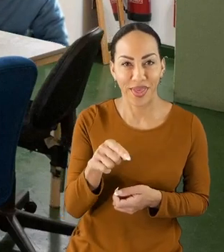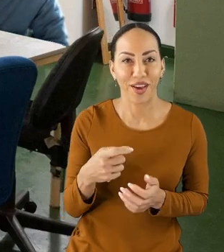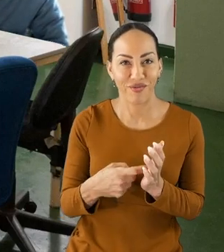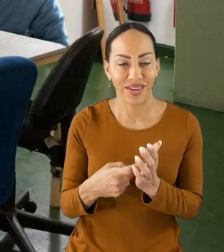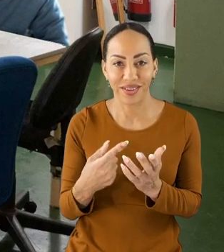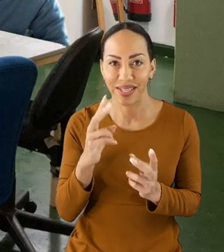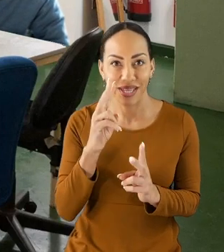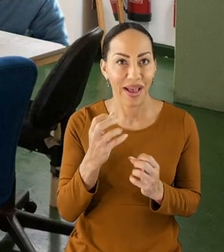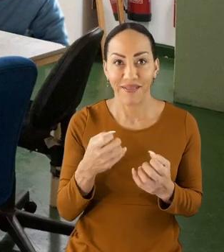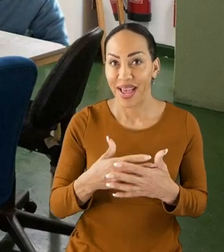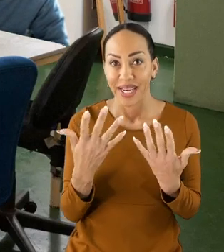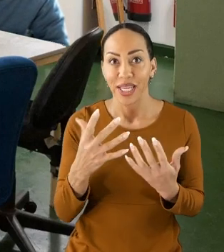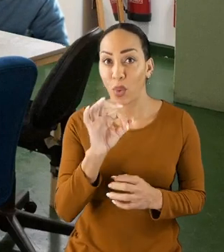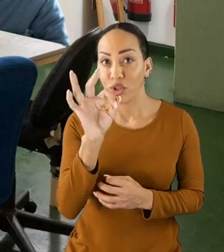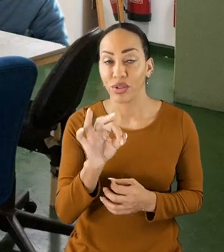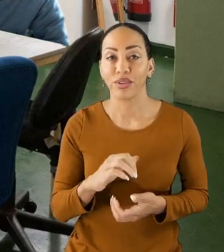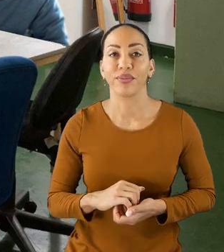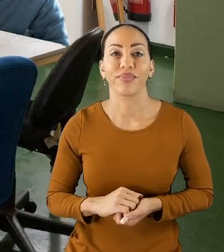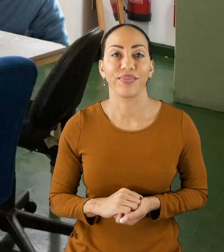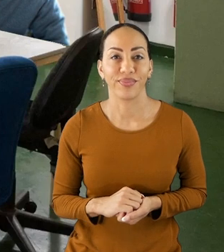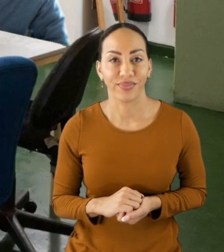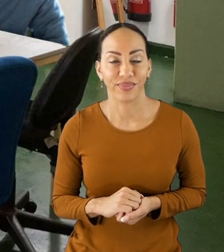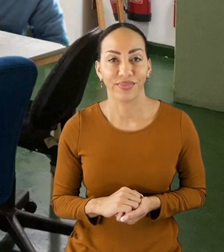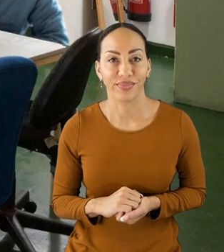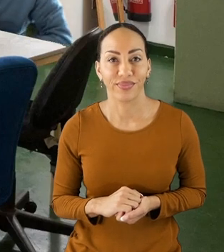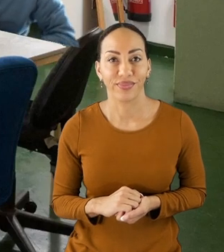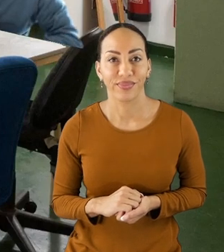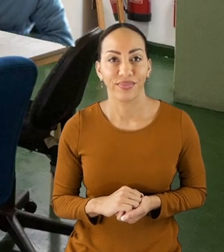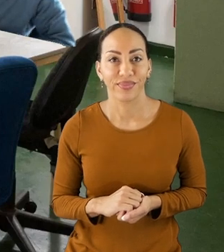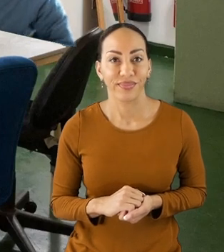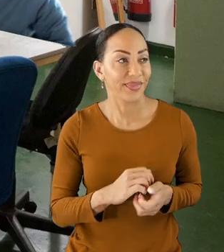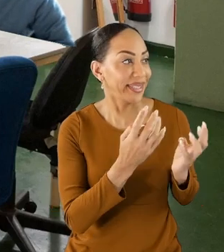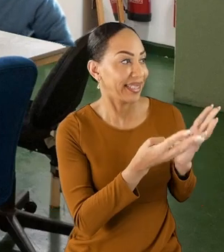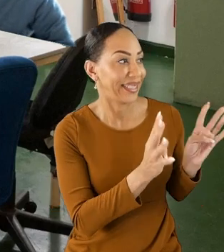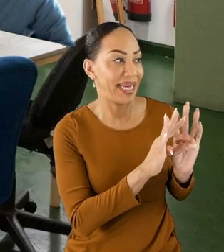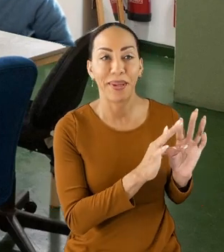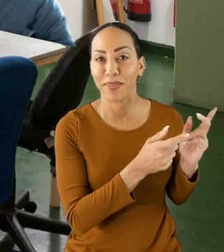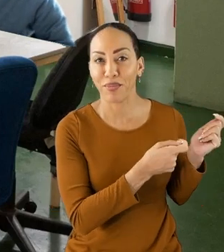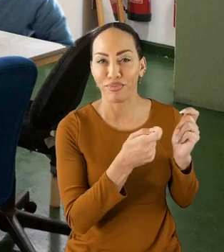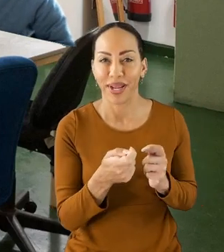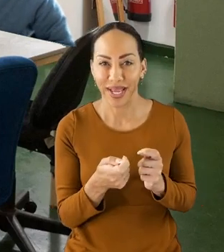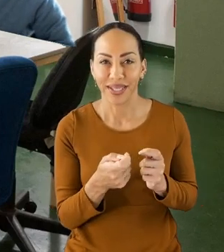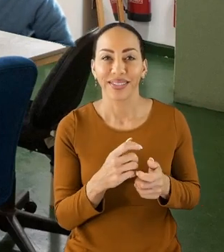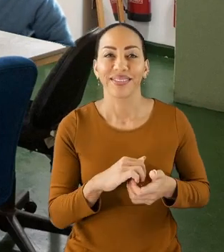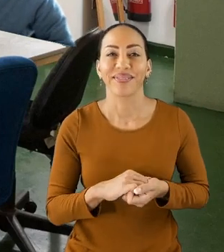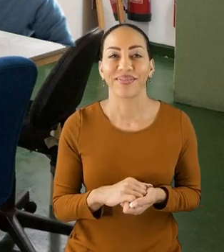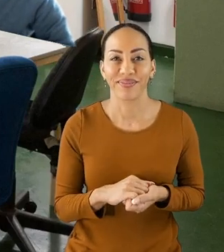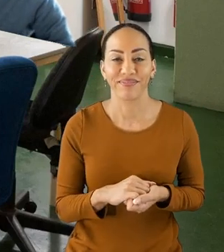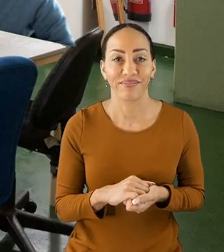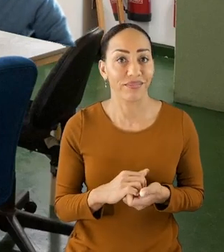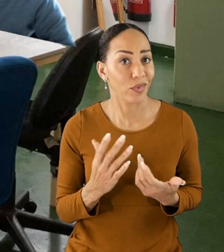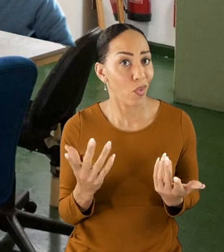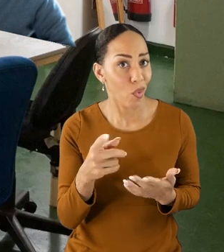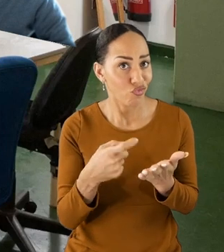see if there's any, if we have any questions, and just to sort of bring in our team again